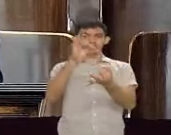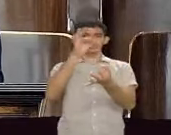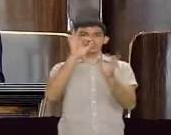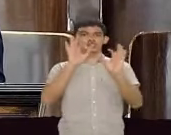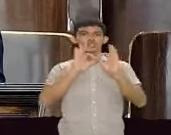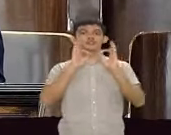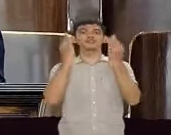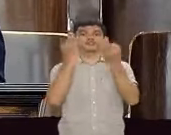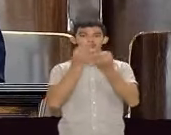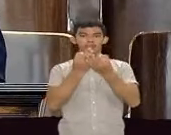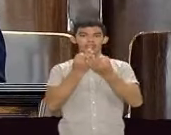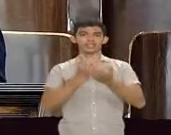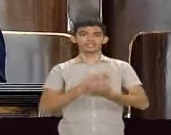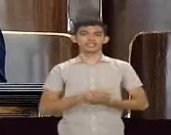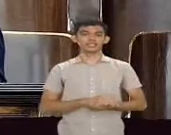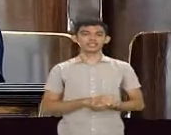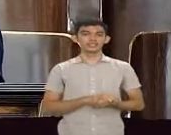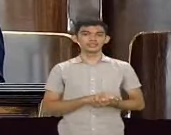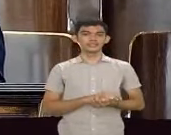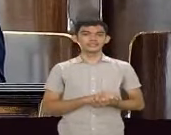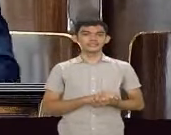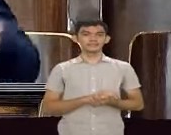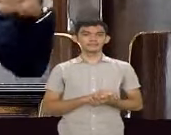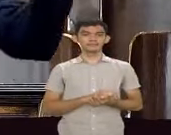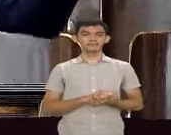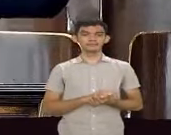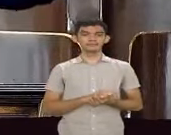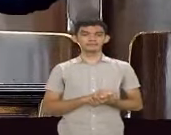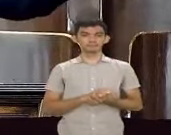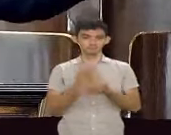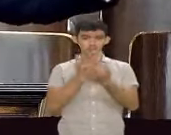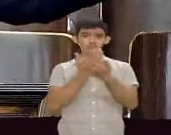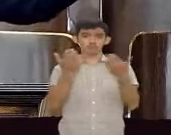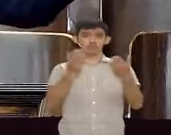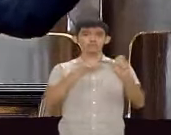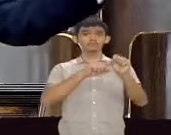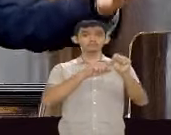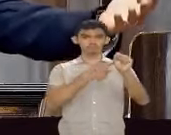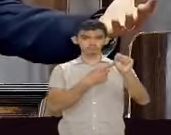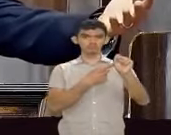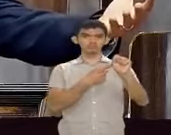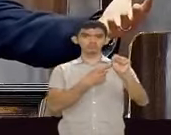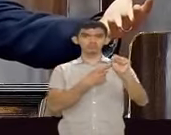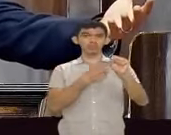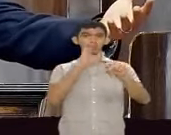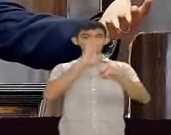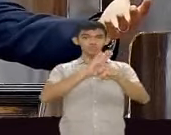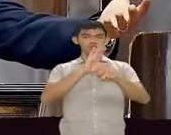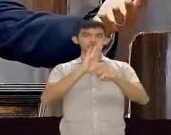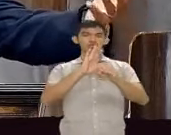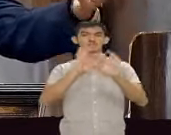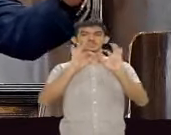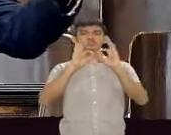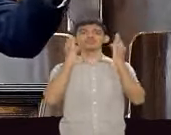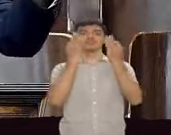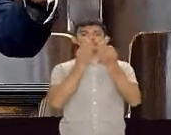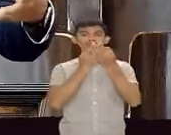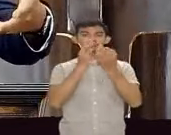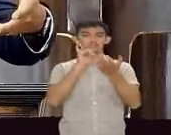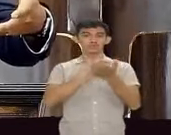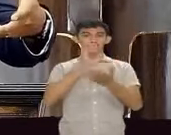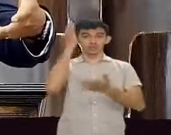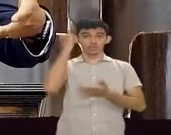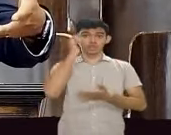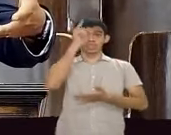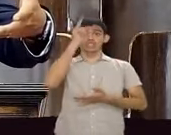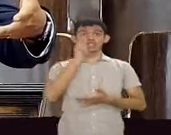Tagaig premium ang atong spiritual family. And you can start with our church family. That's why God put us